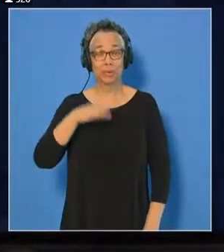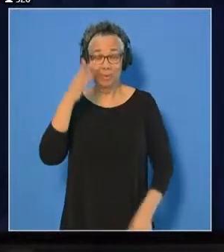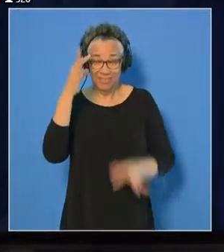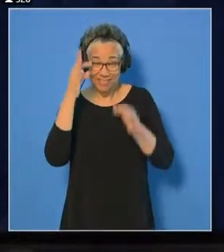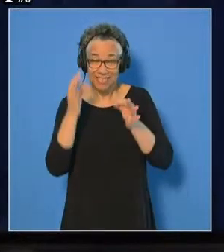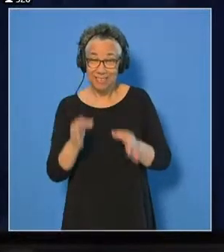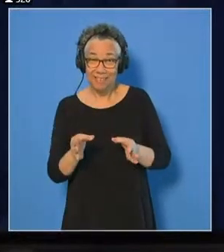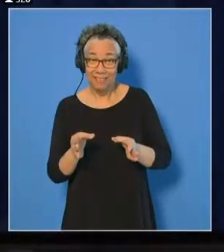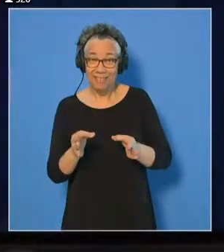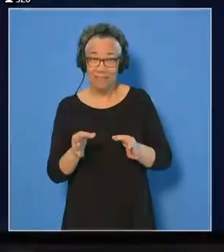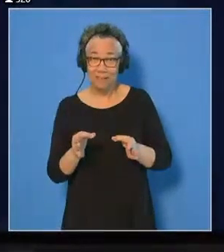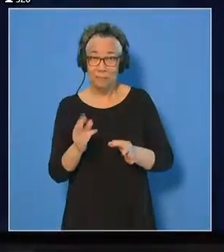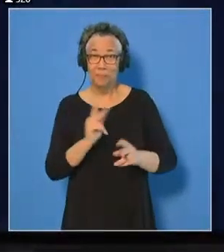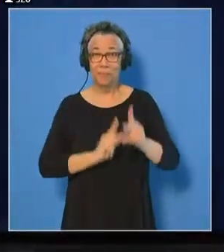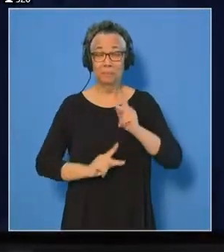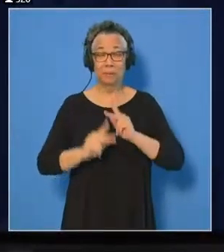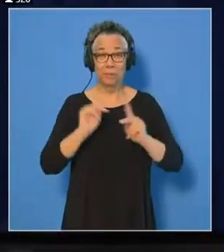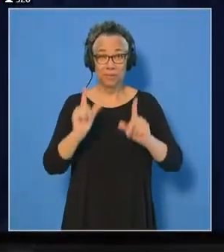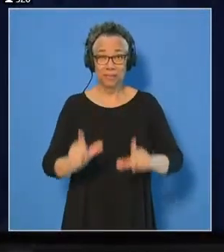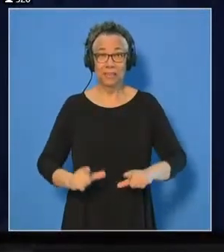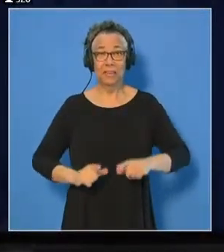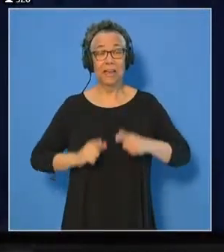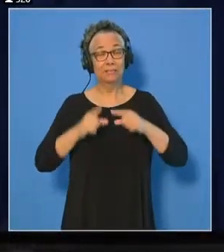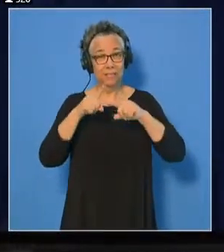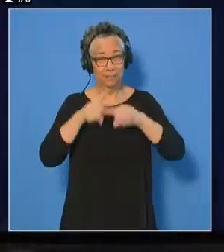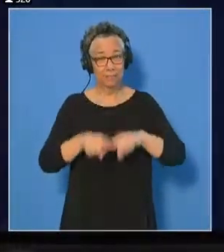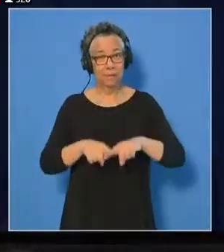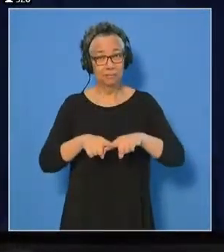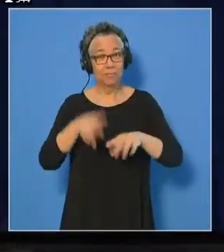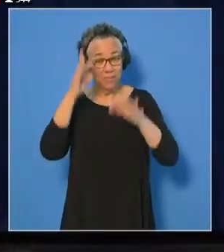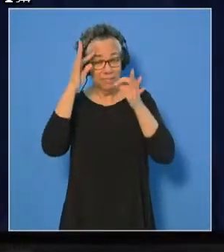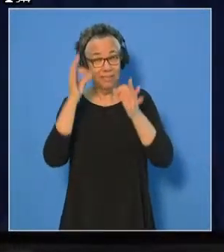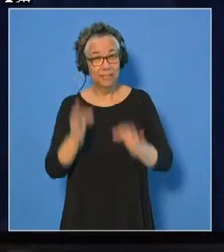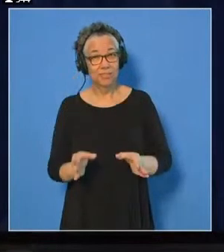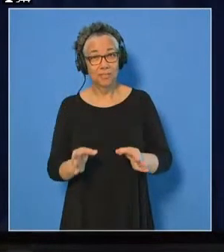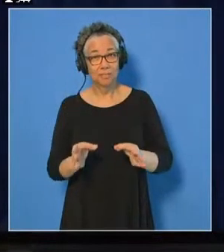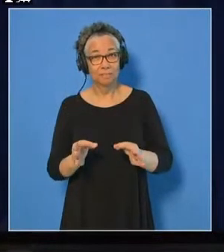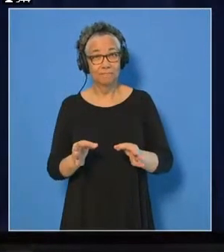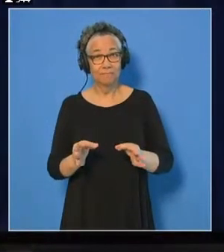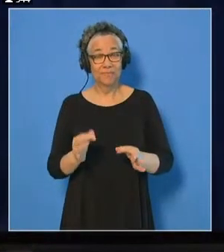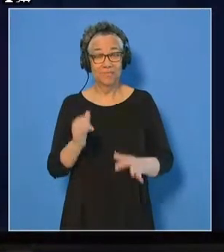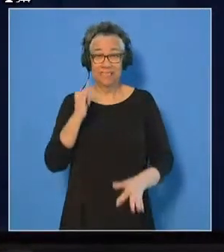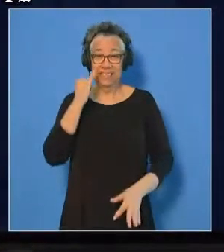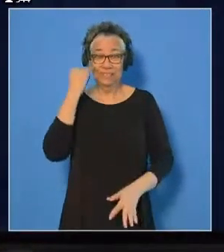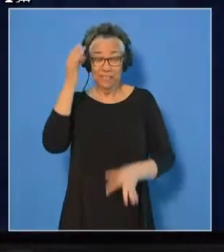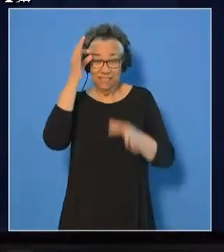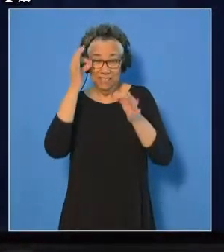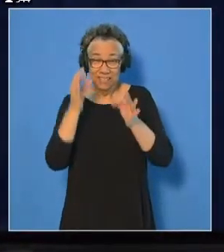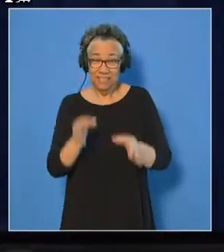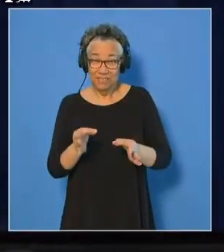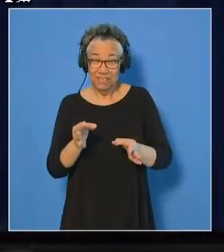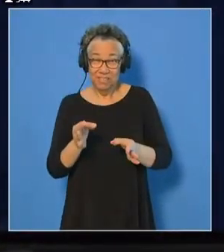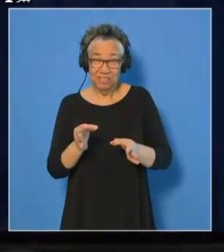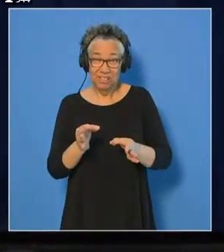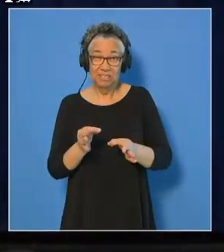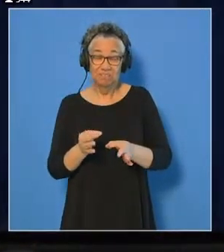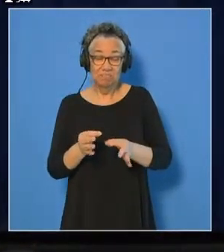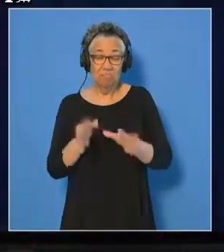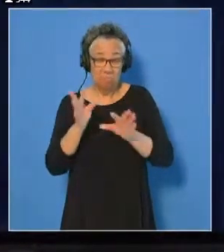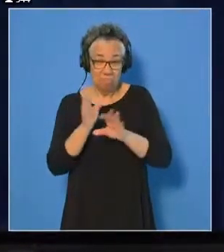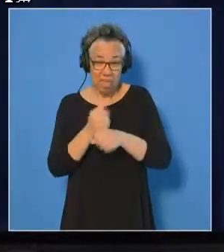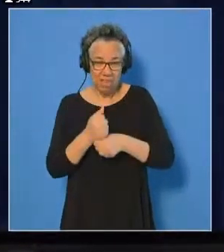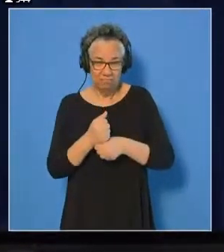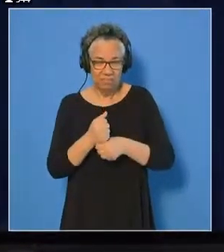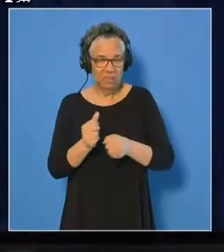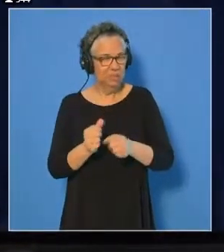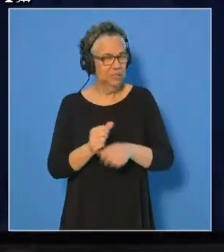decision, people's lives depend on that decision. And if a decision is made that may not be in the best interest